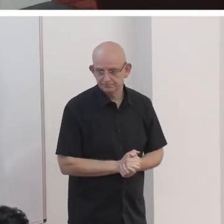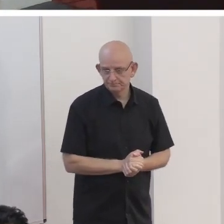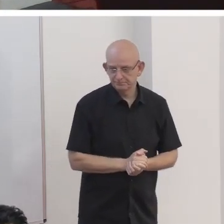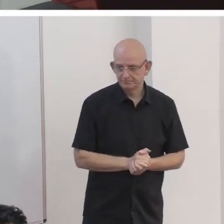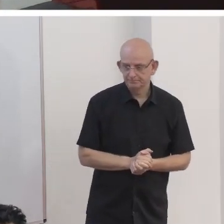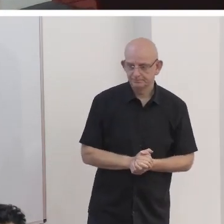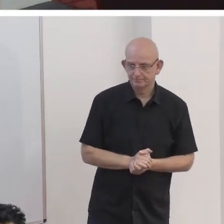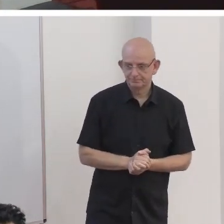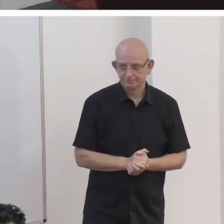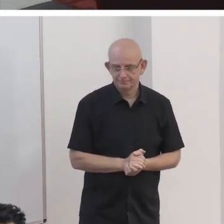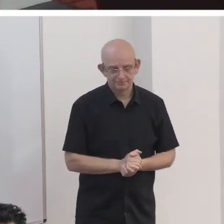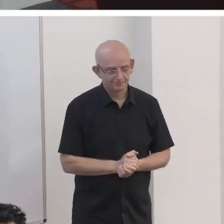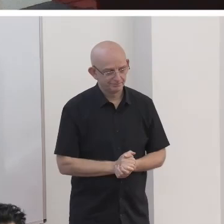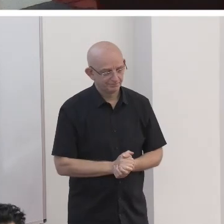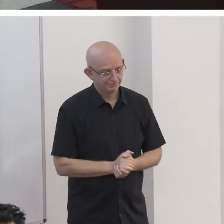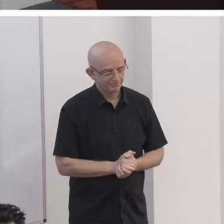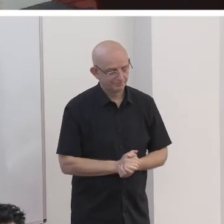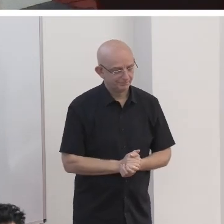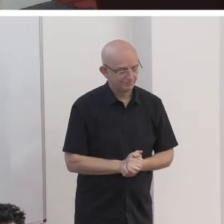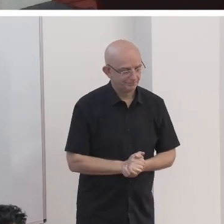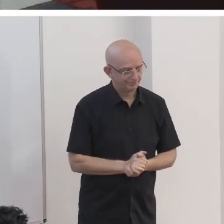Hello. Am I audible to you all?